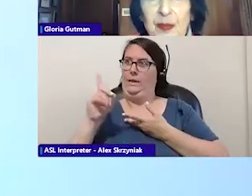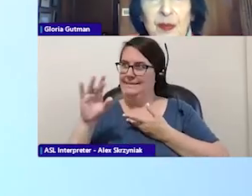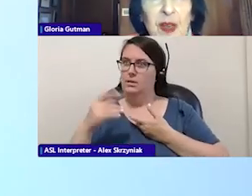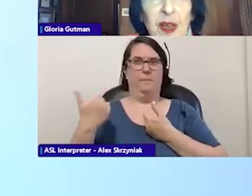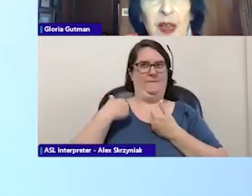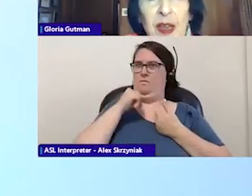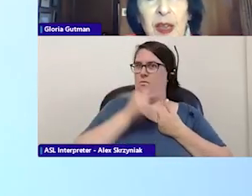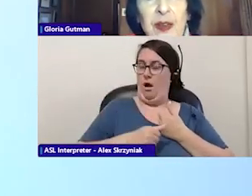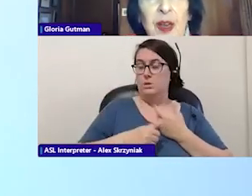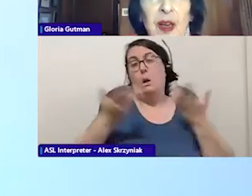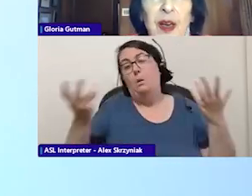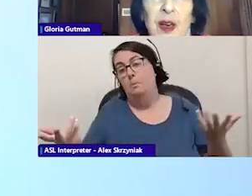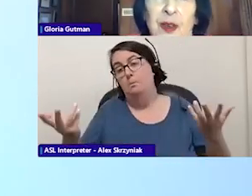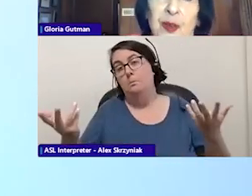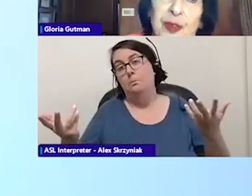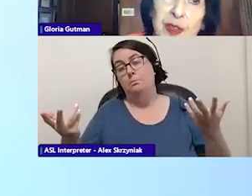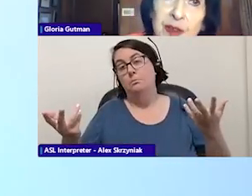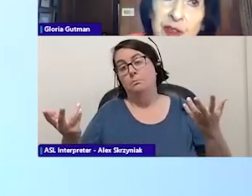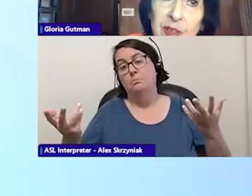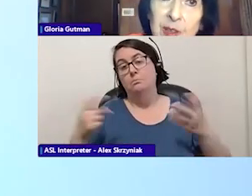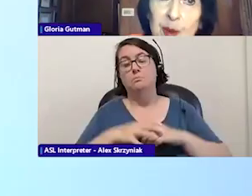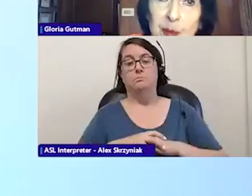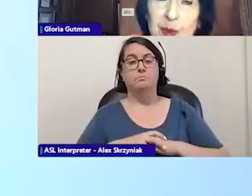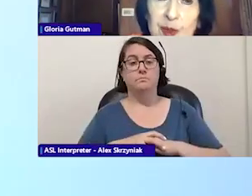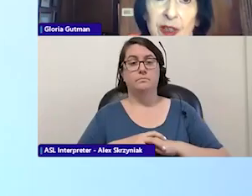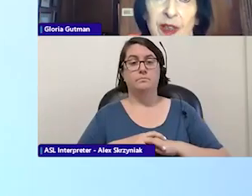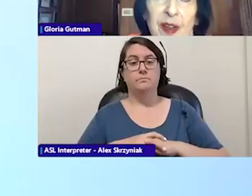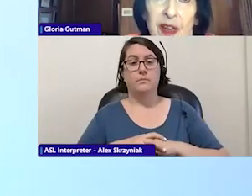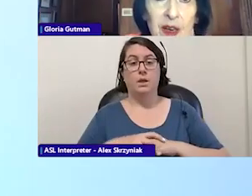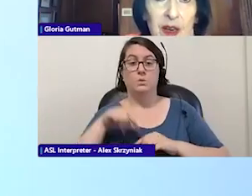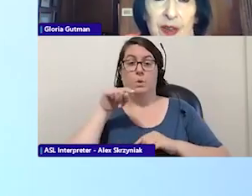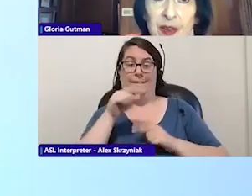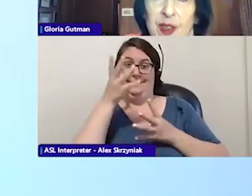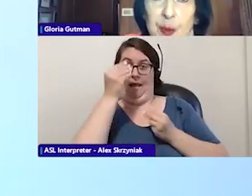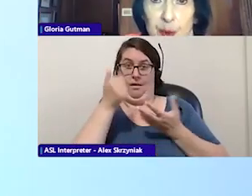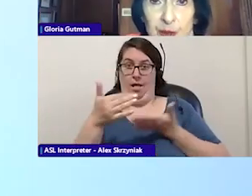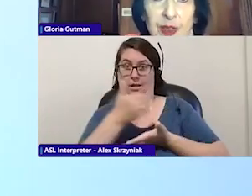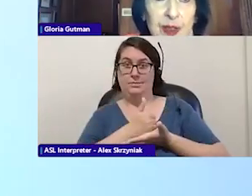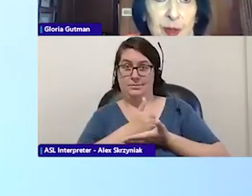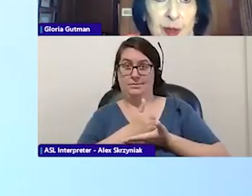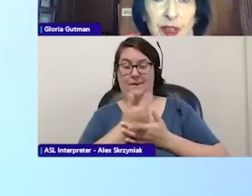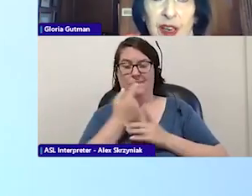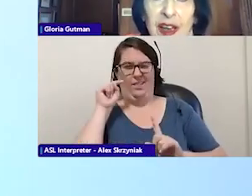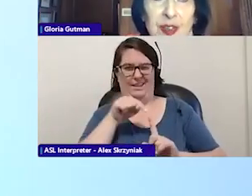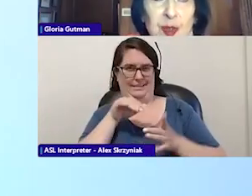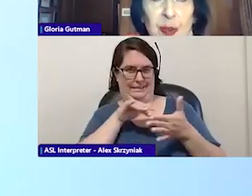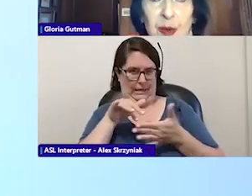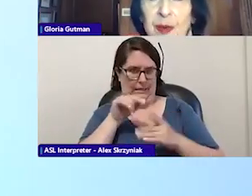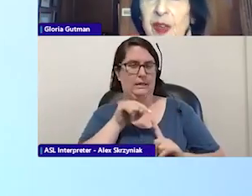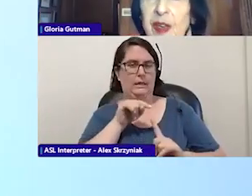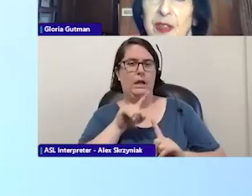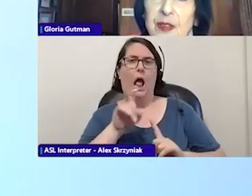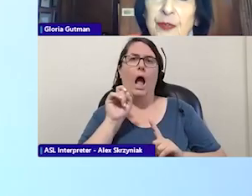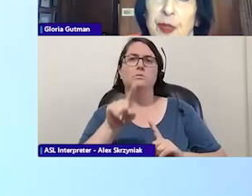victimized. And, the elder abuse data in this particular study asks